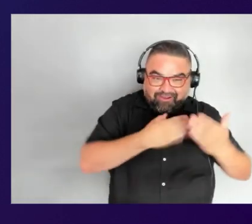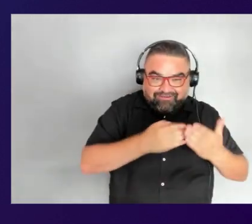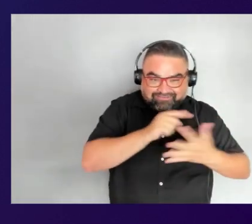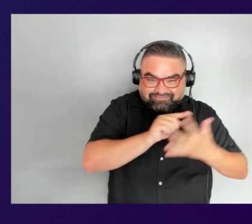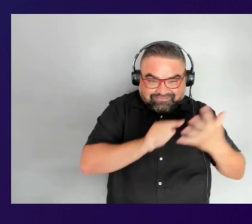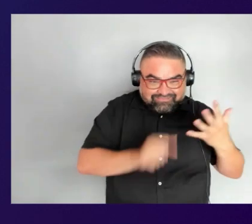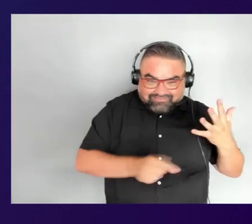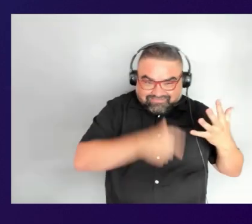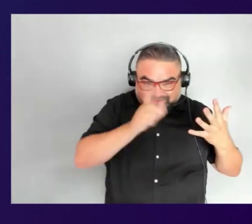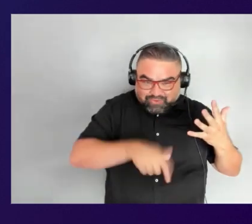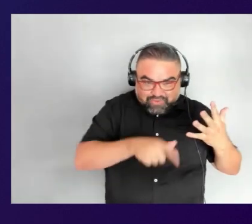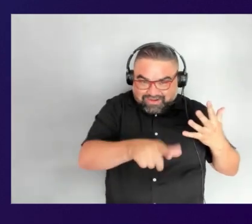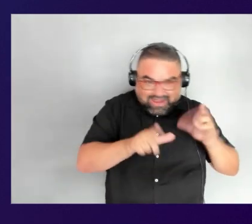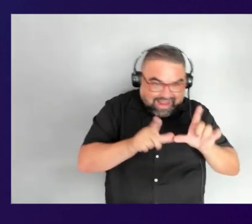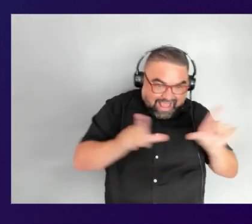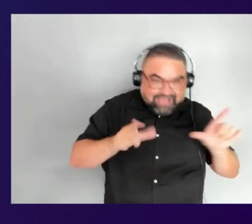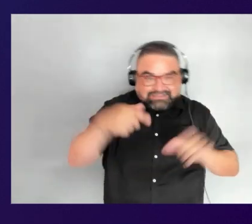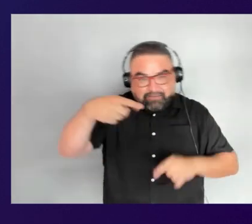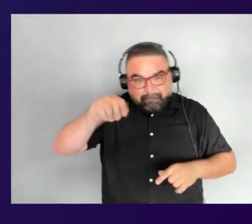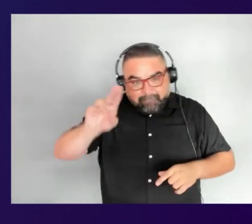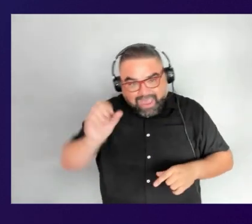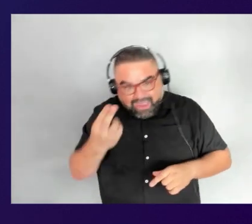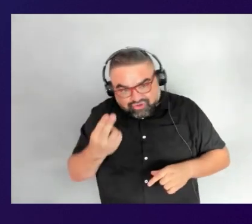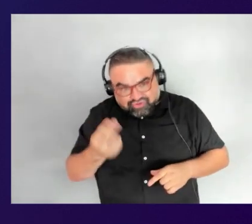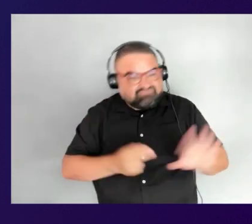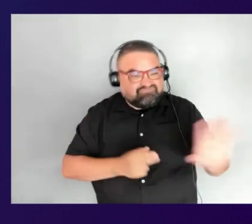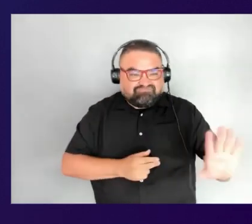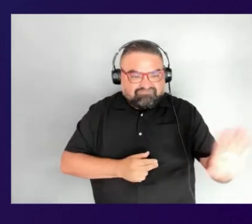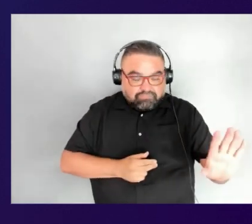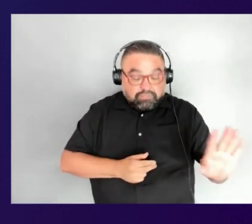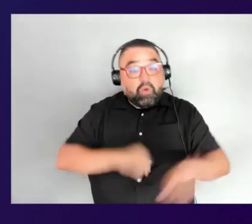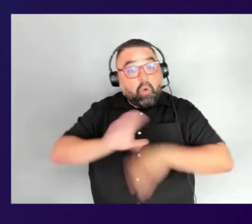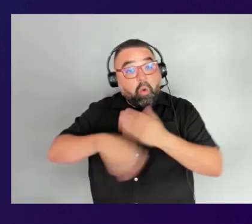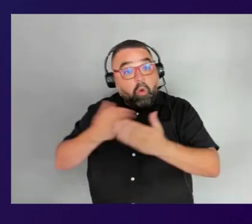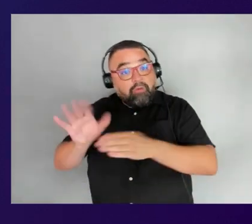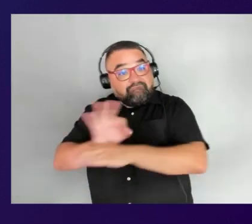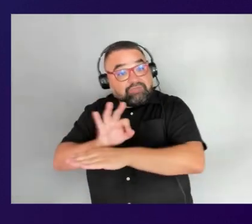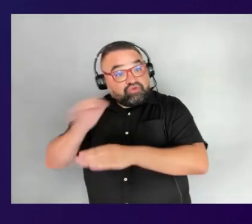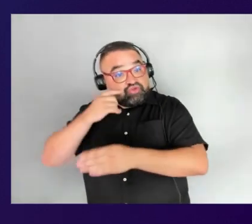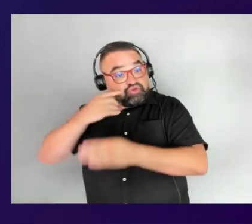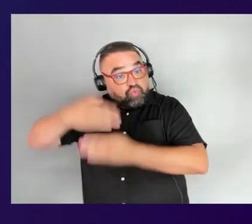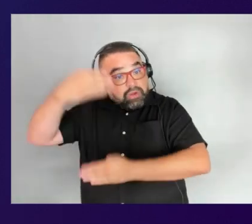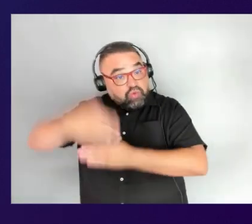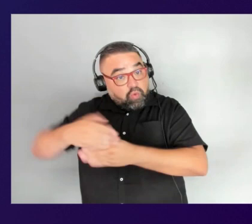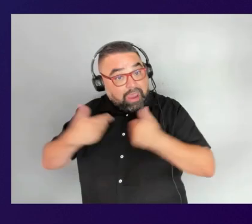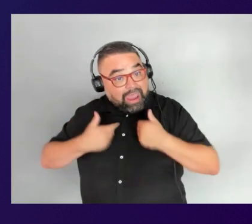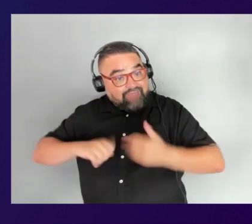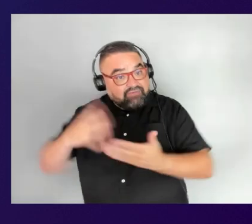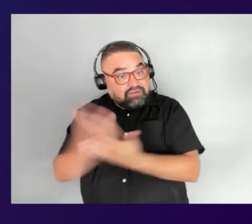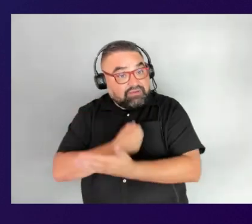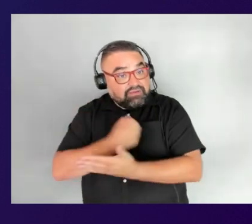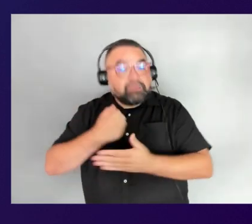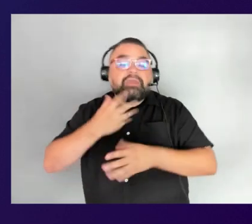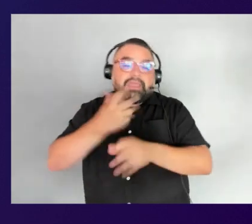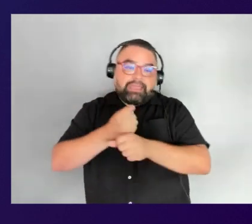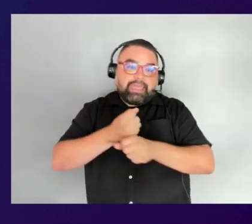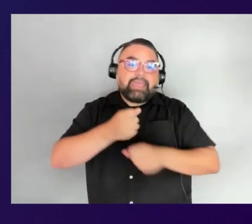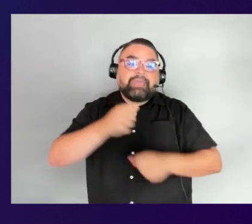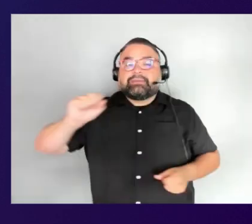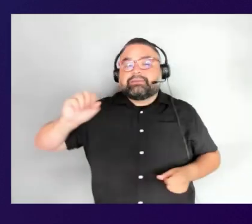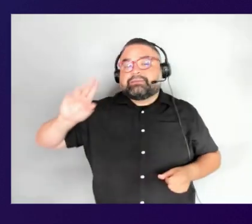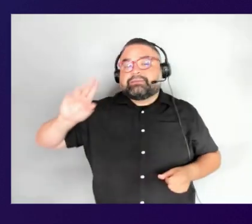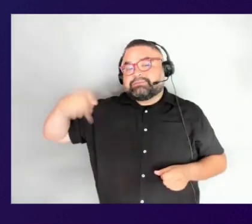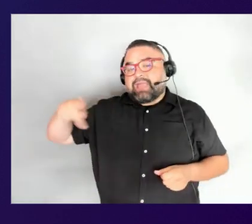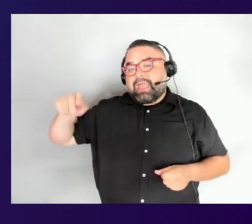licensing and the patches. You can take advantage of all the features that Windows has around being able to take snapshots and do file level